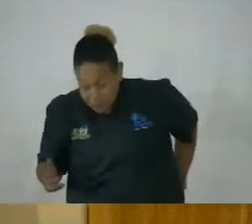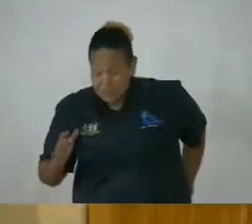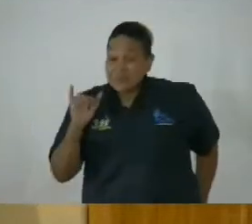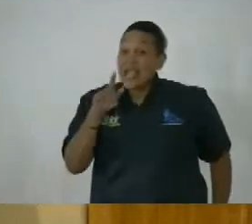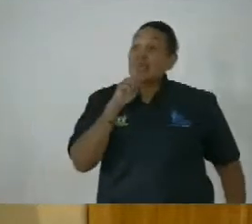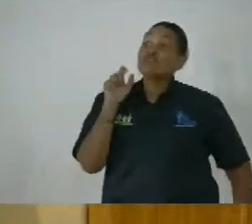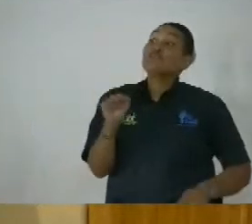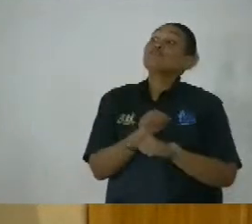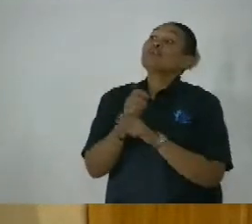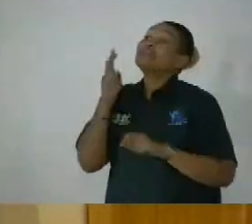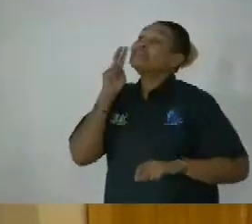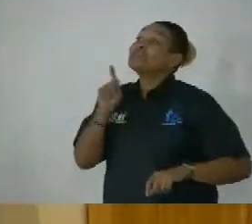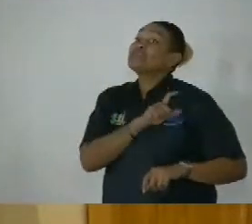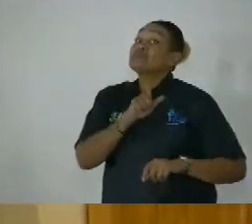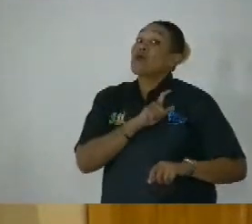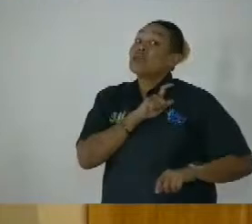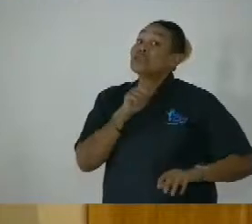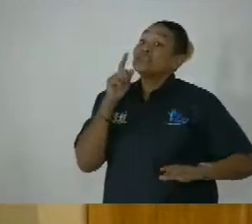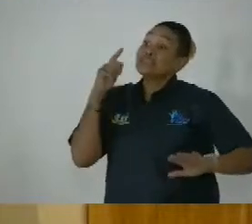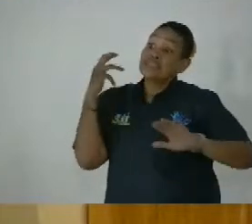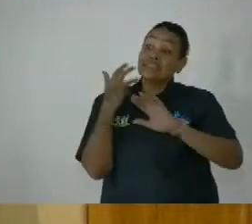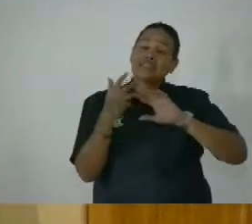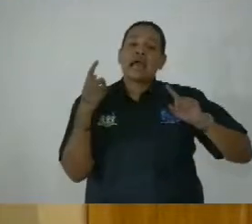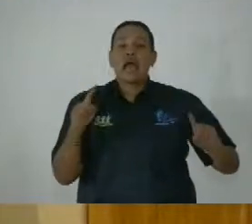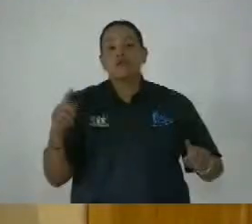state of our law enforcement apparatus, Madam Speaker.